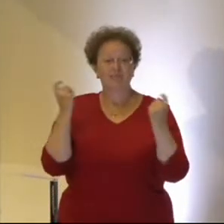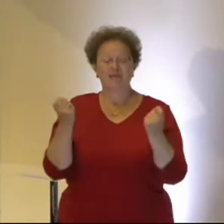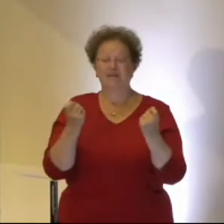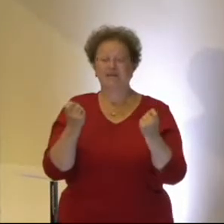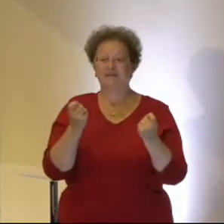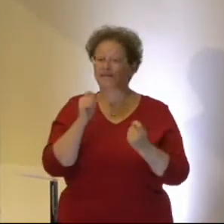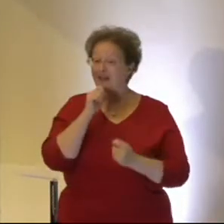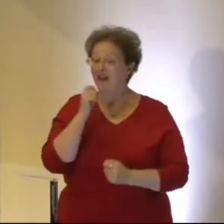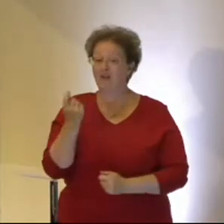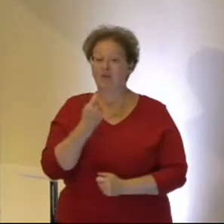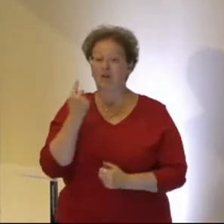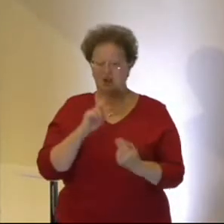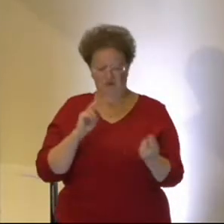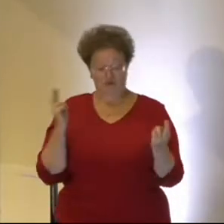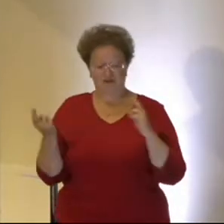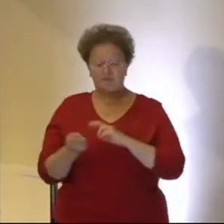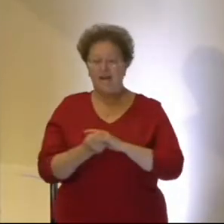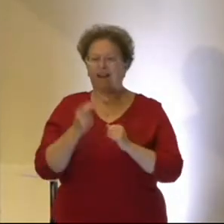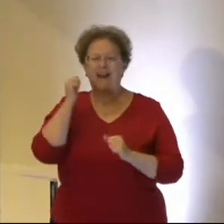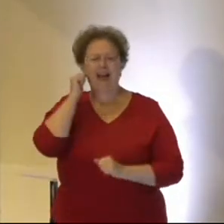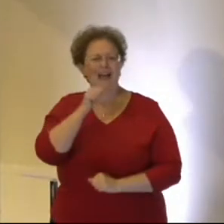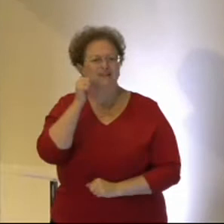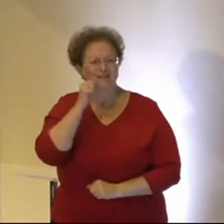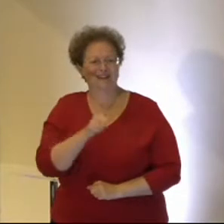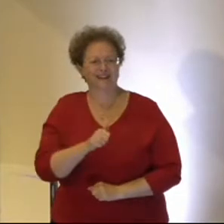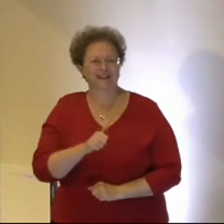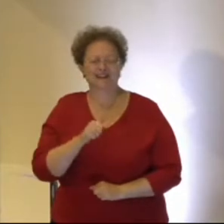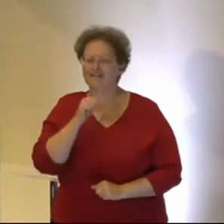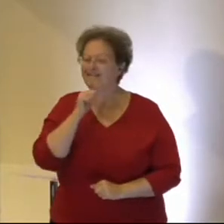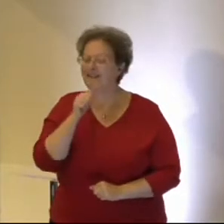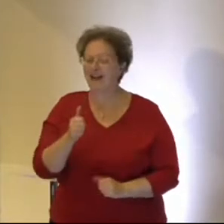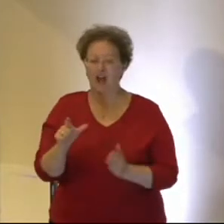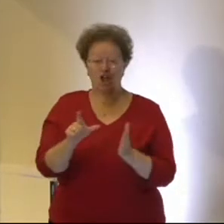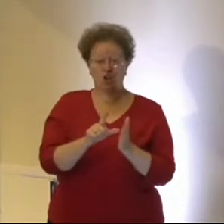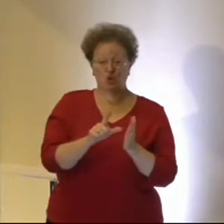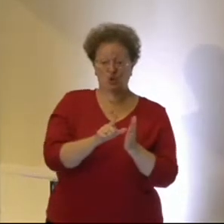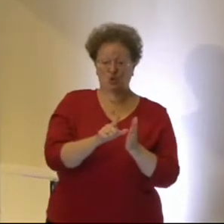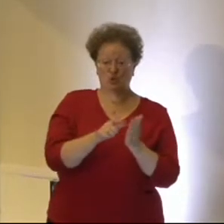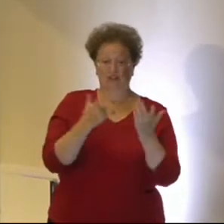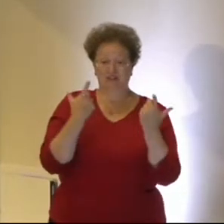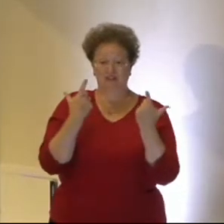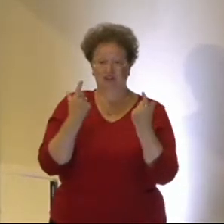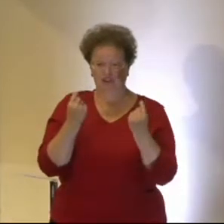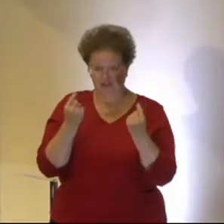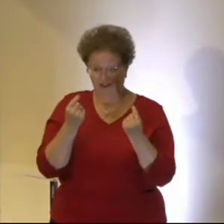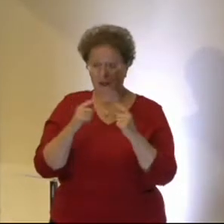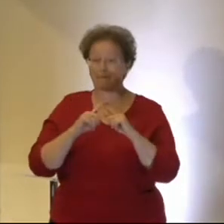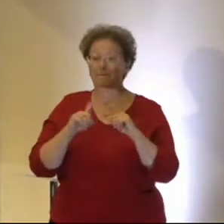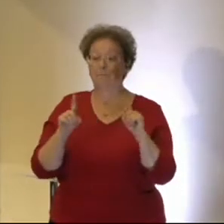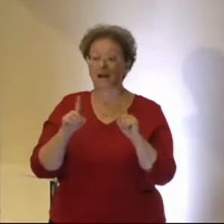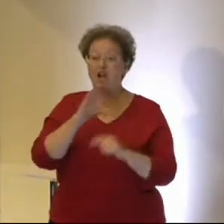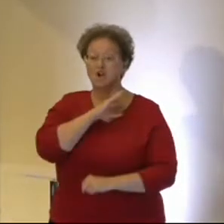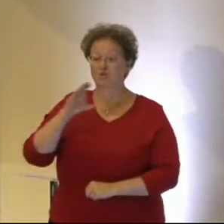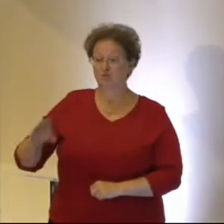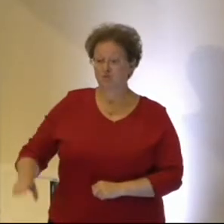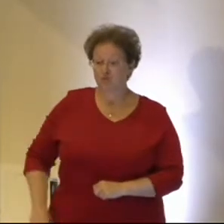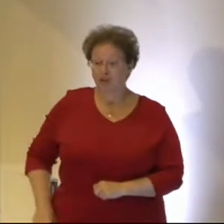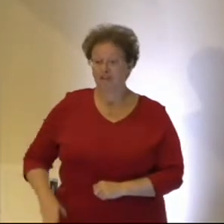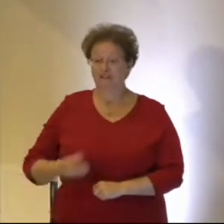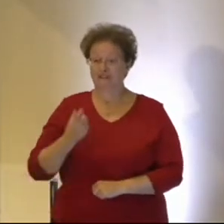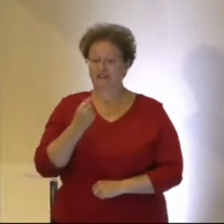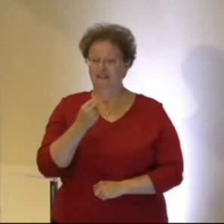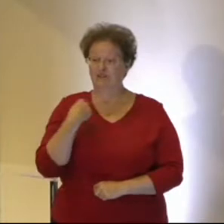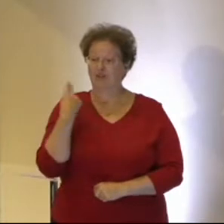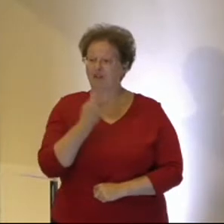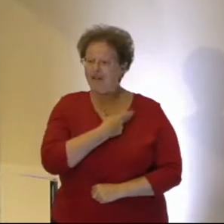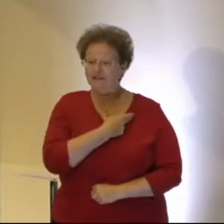on Reformation Day, but every day. Not what Martin Luther did, but what Christ did to win the victory over sin and death for us. Listen to